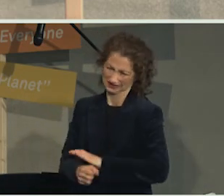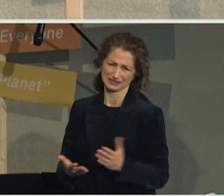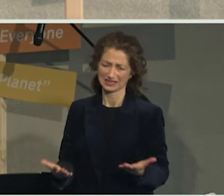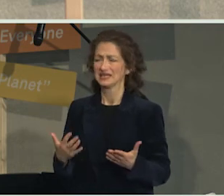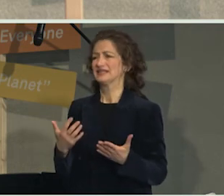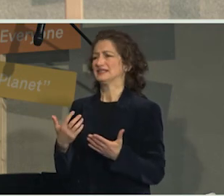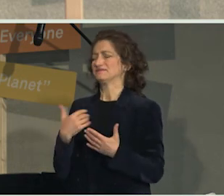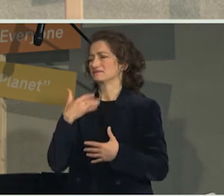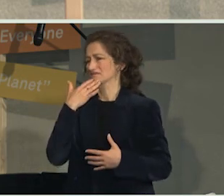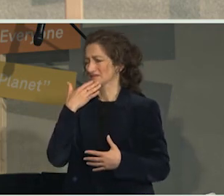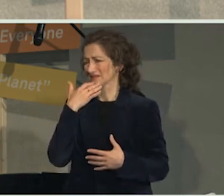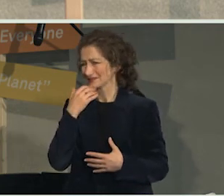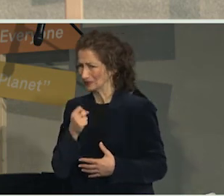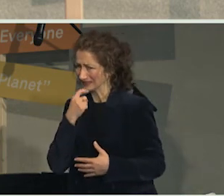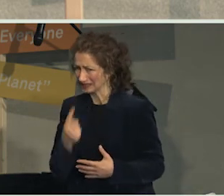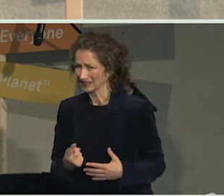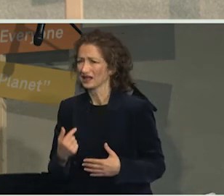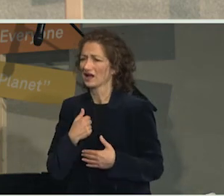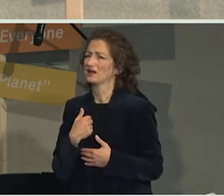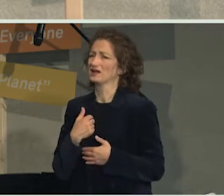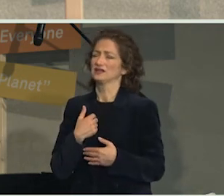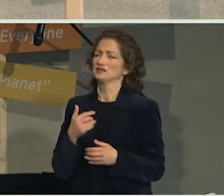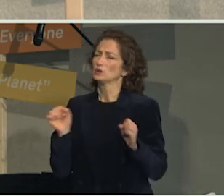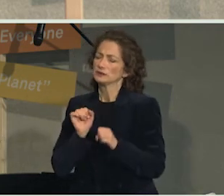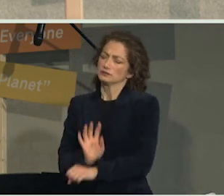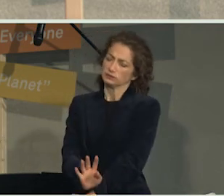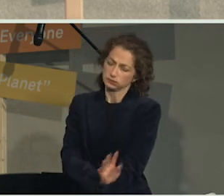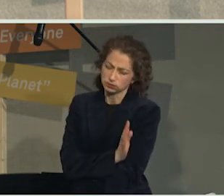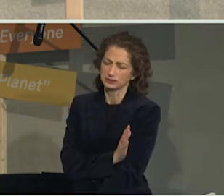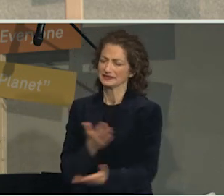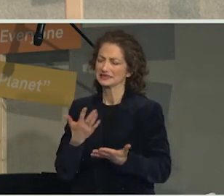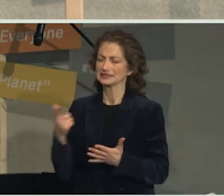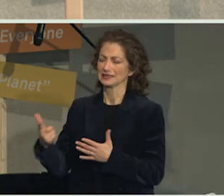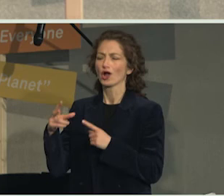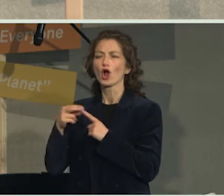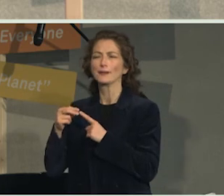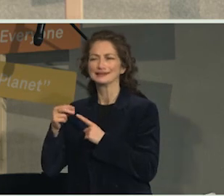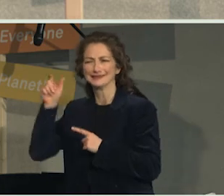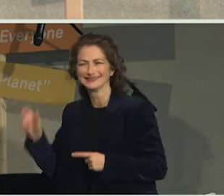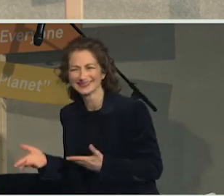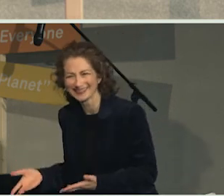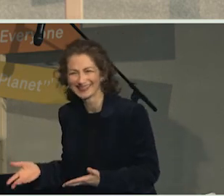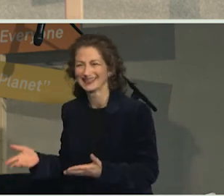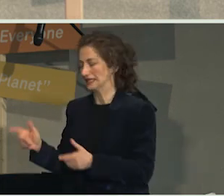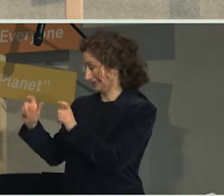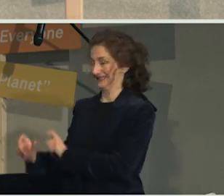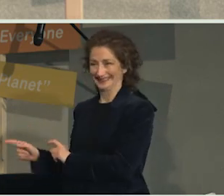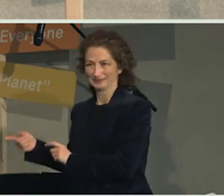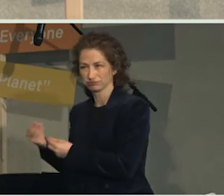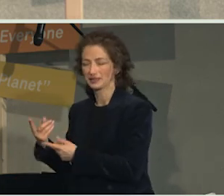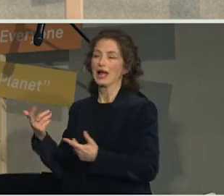to say how moved I've been by the comedy, the